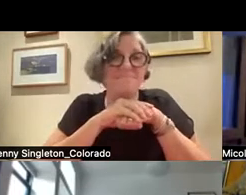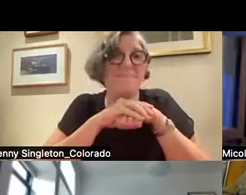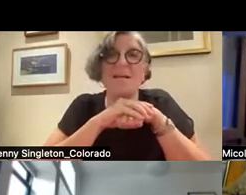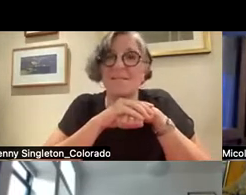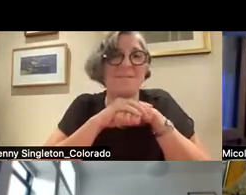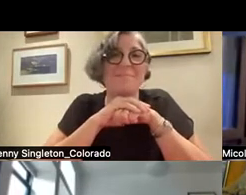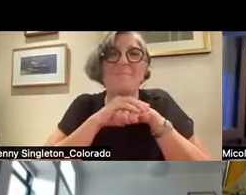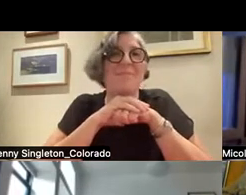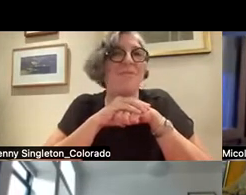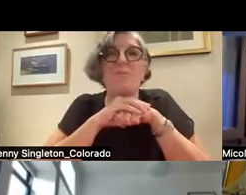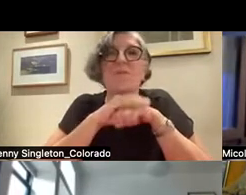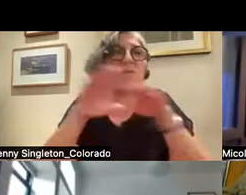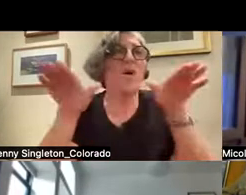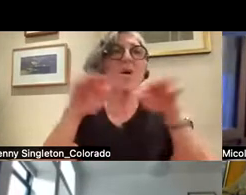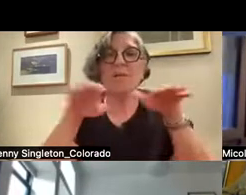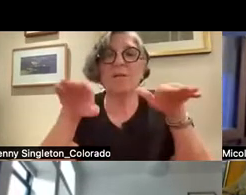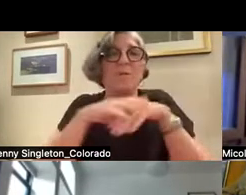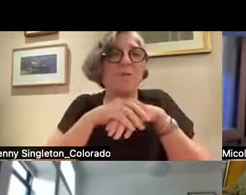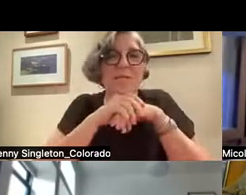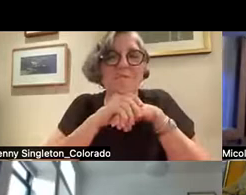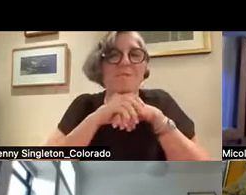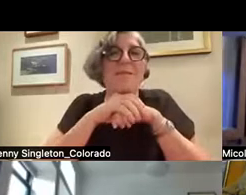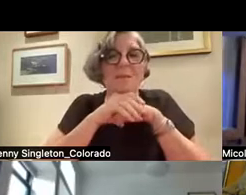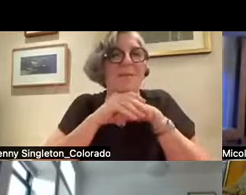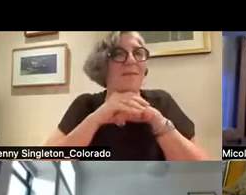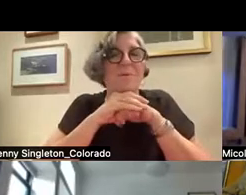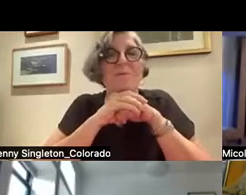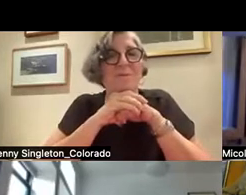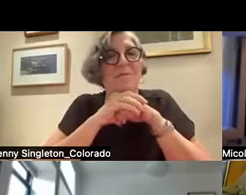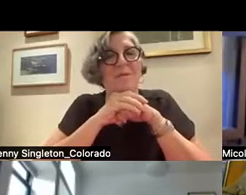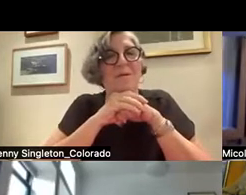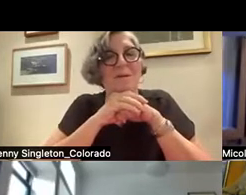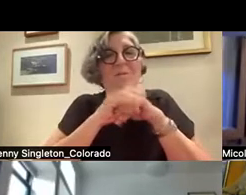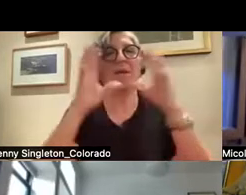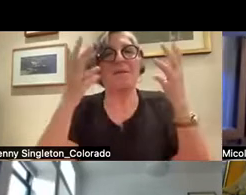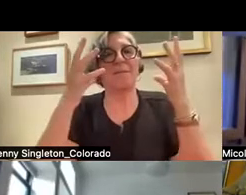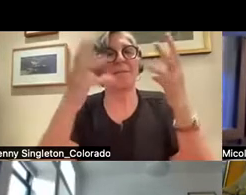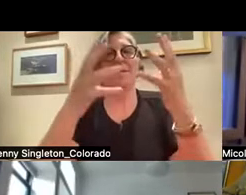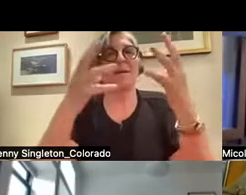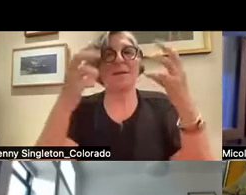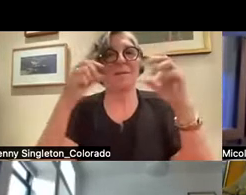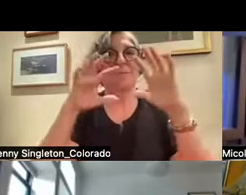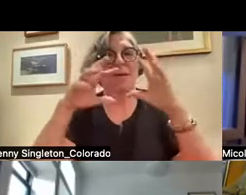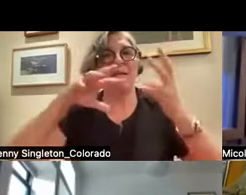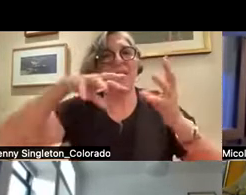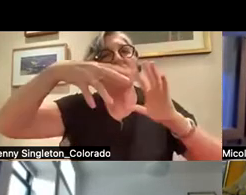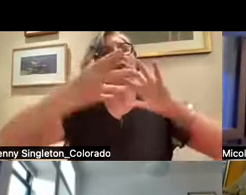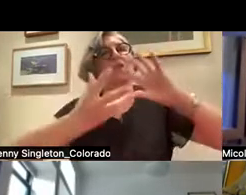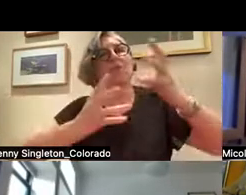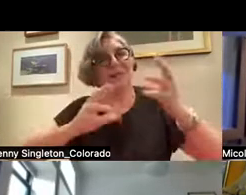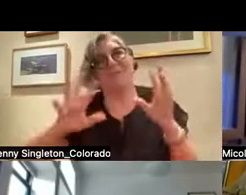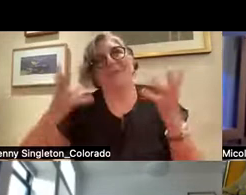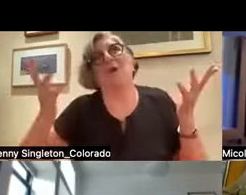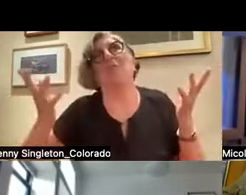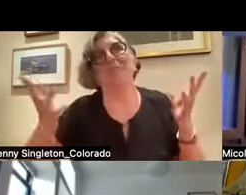don't know, if I Yes. point There's at almost each- no agglutinative. It's almost always an